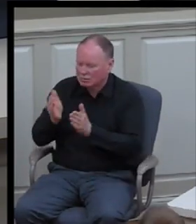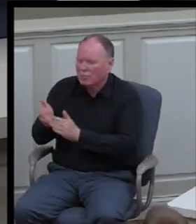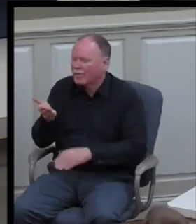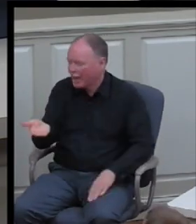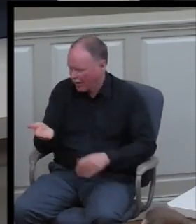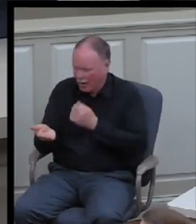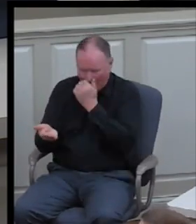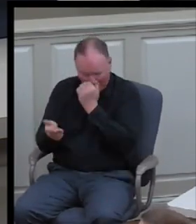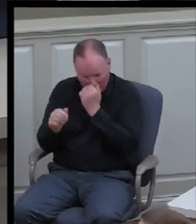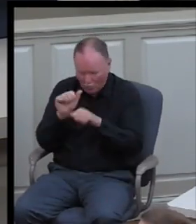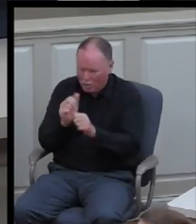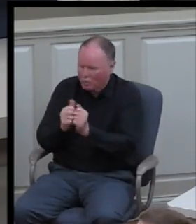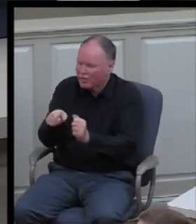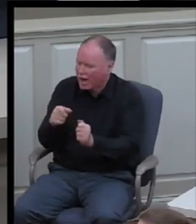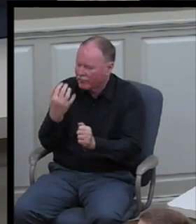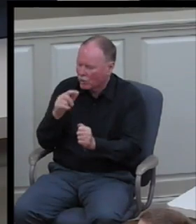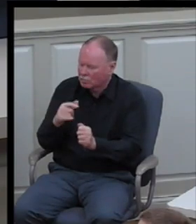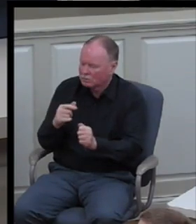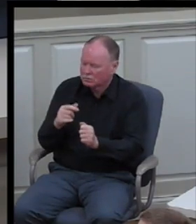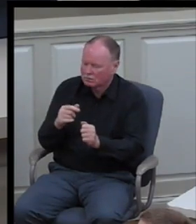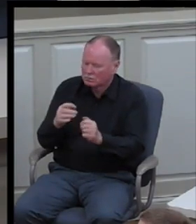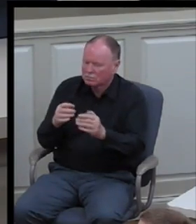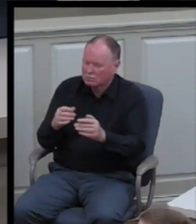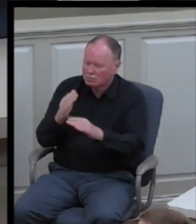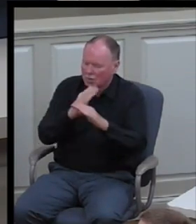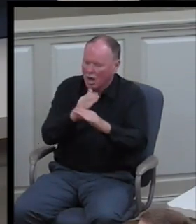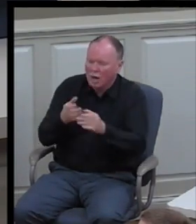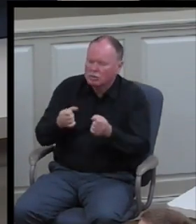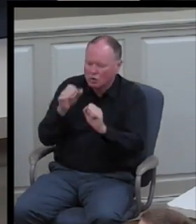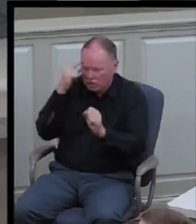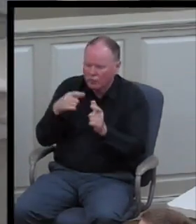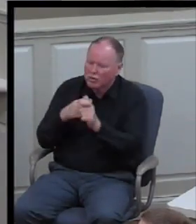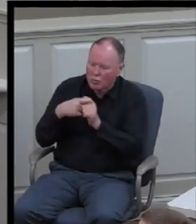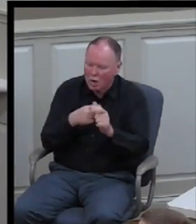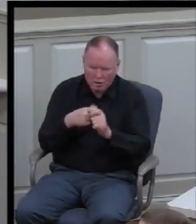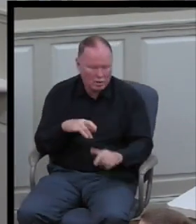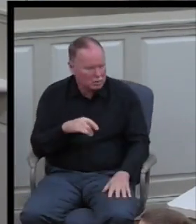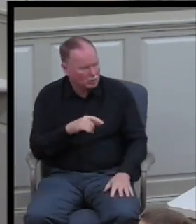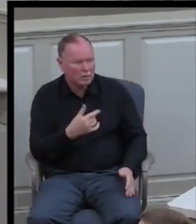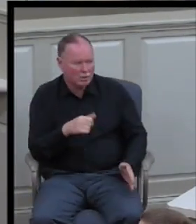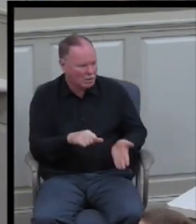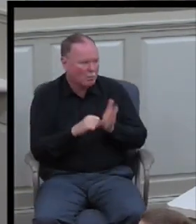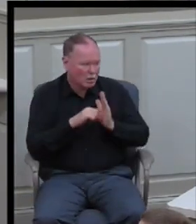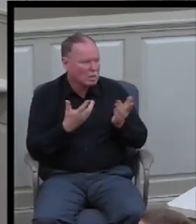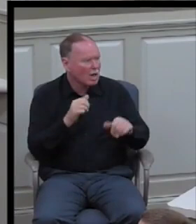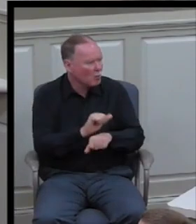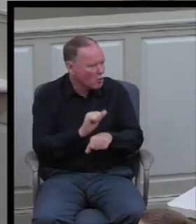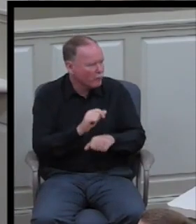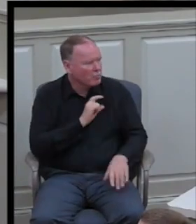to working on that detail for this weekend. Yeah, so that's a real undertaking for our police department. 'Cause a lot of guys,